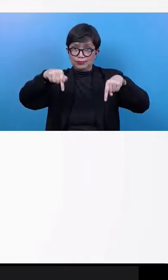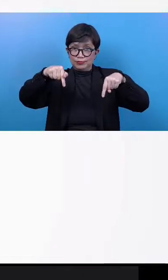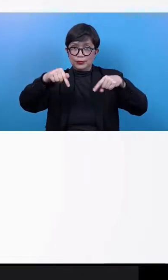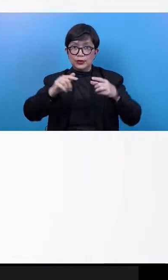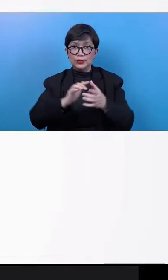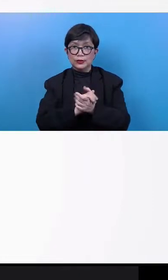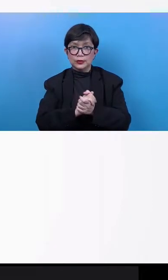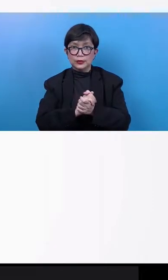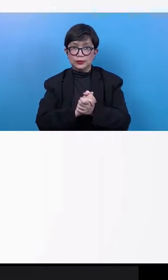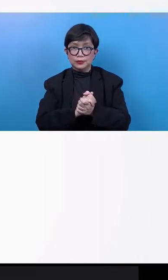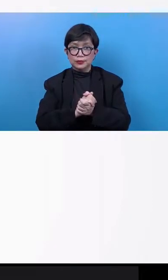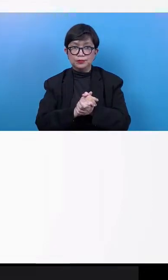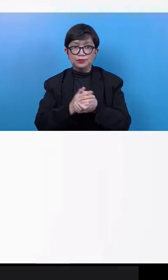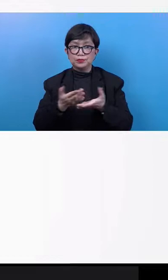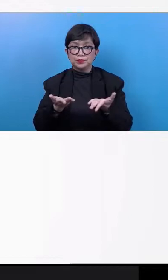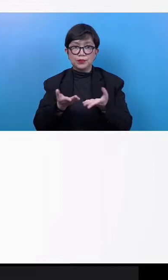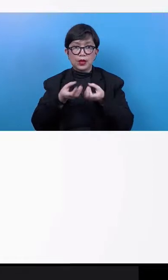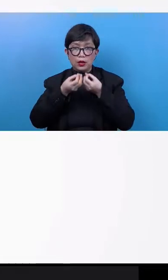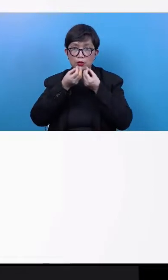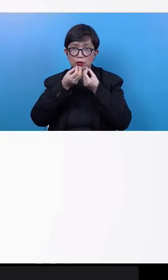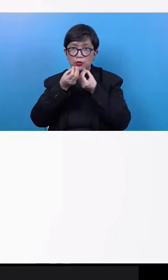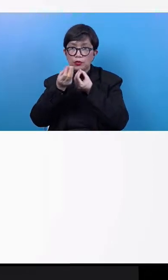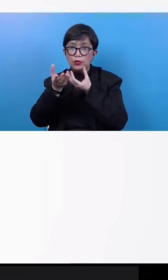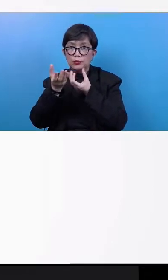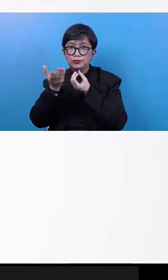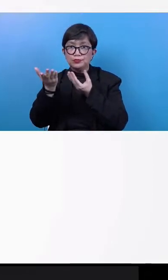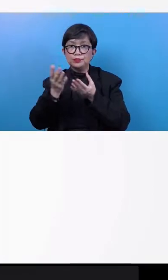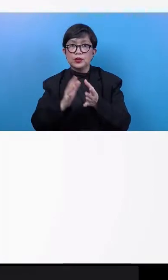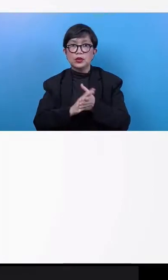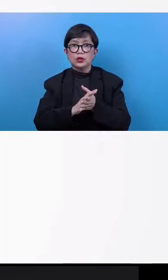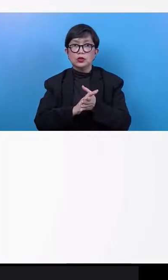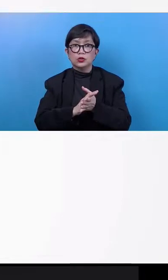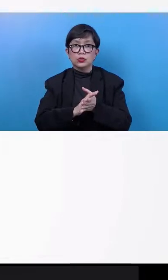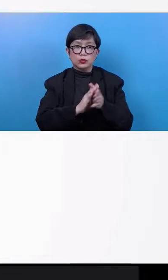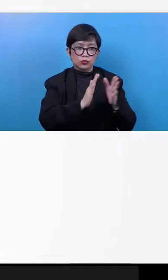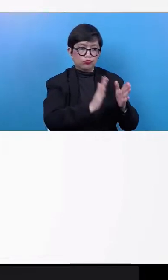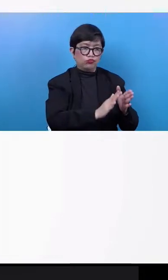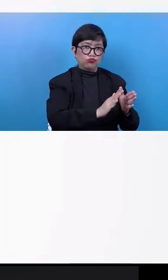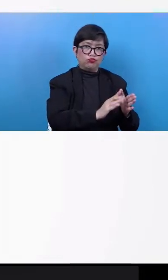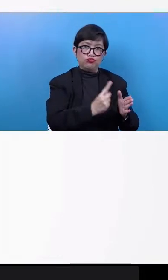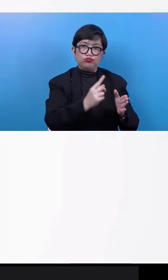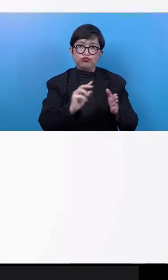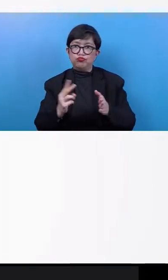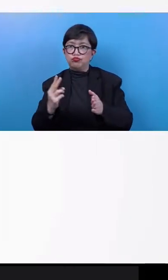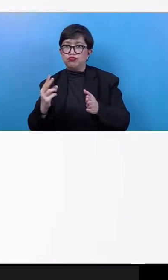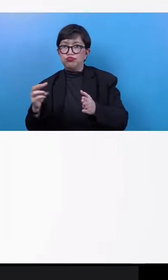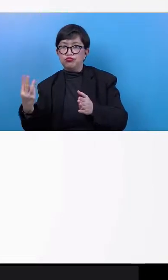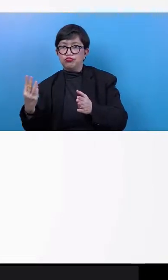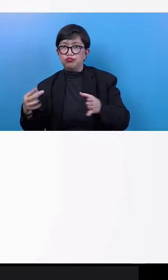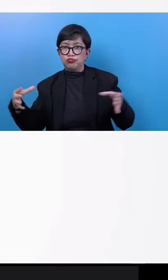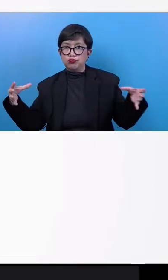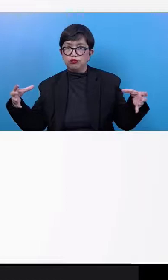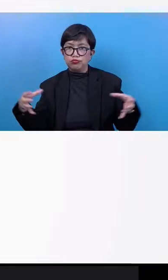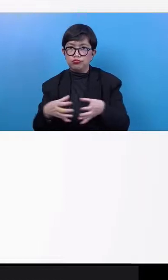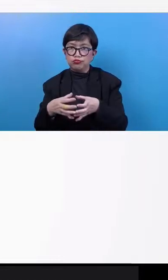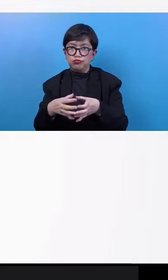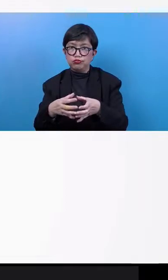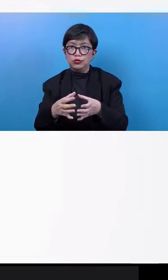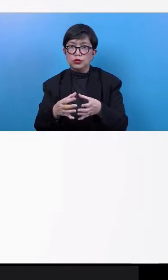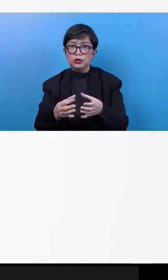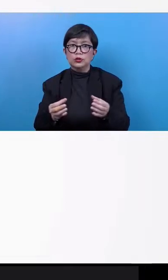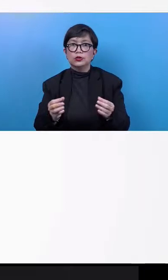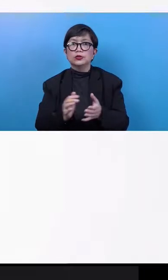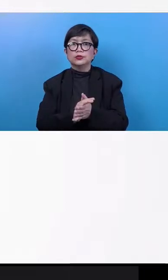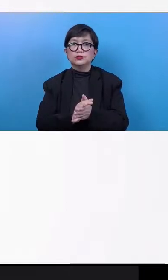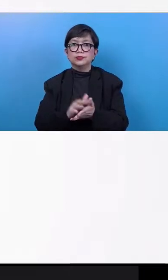communicate from this whole session, just give one key message, and then I will try to summarize and close. Yeah.